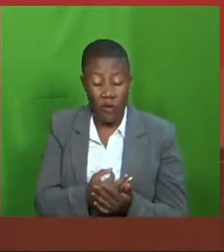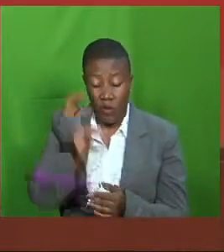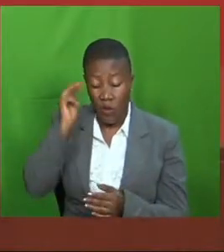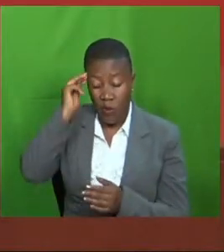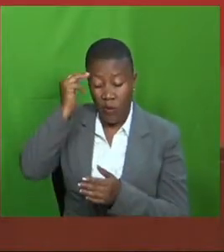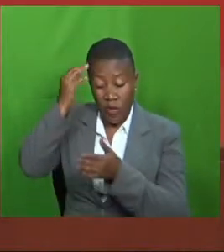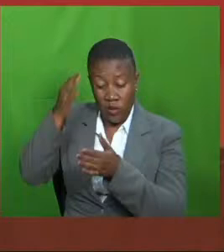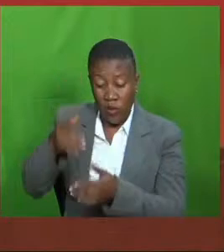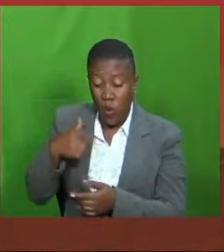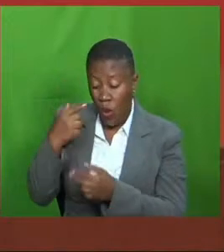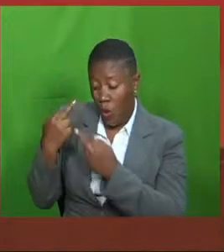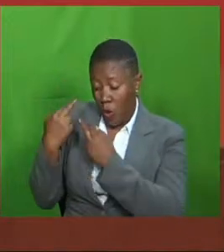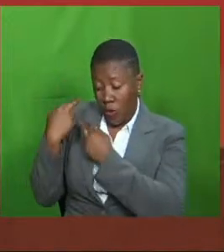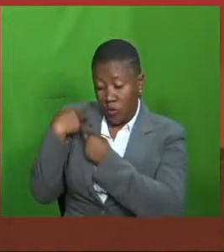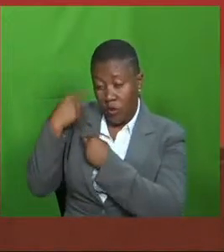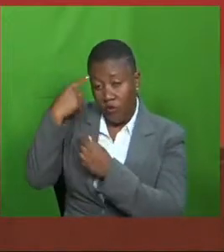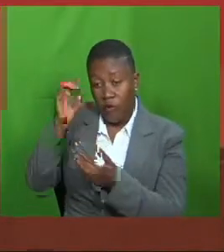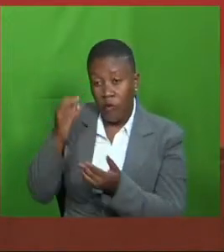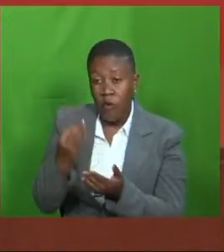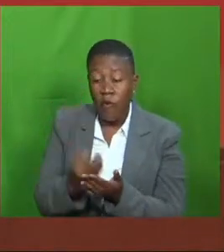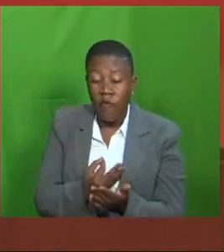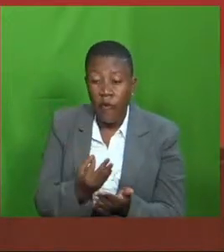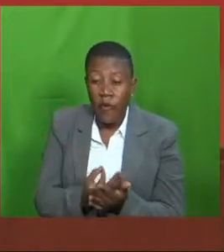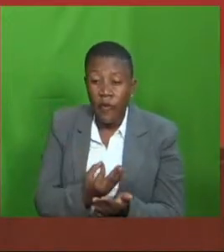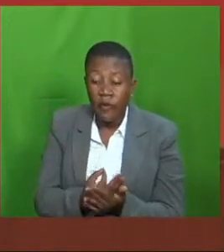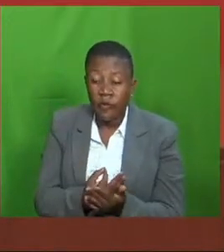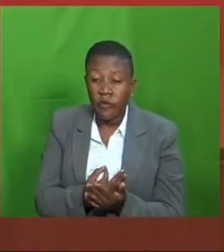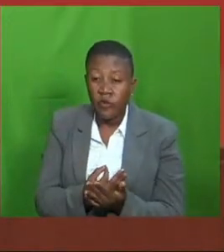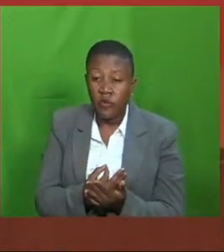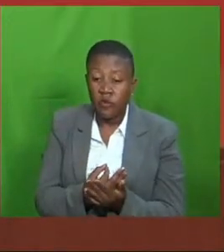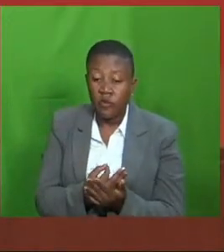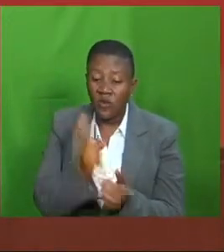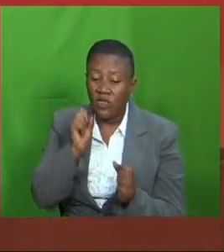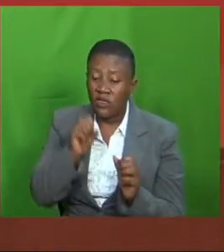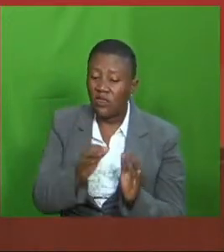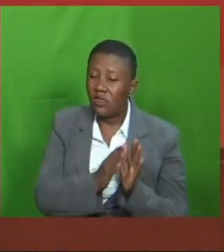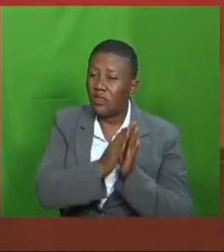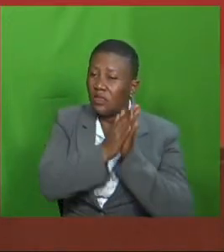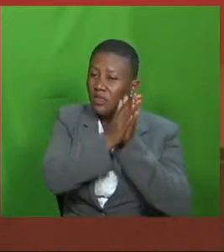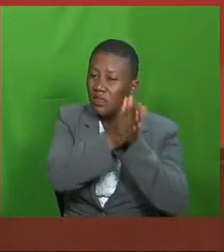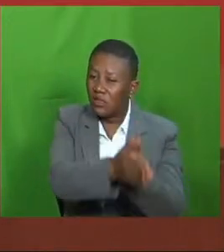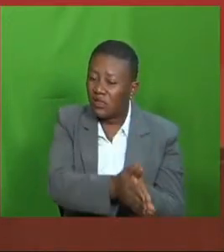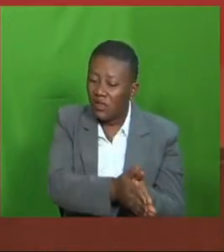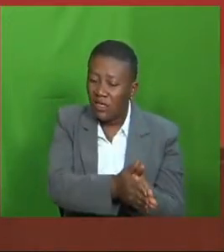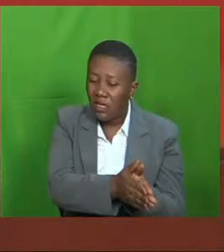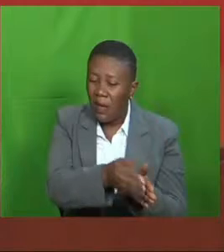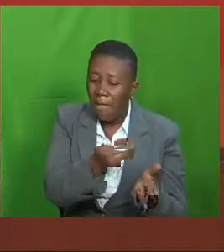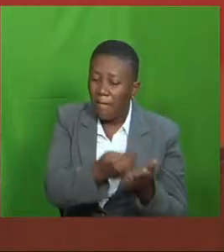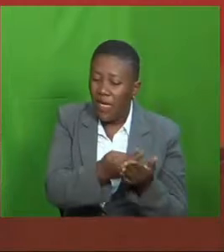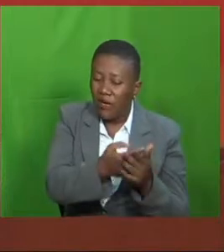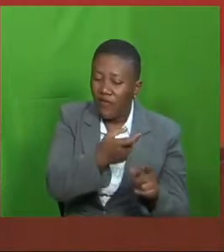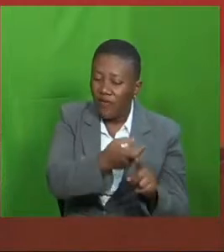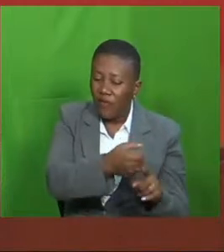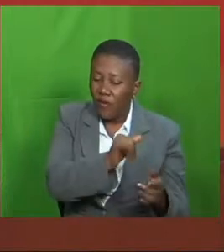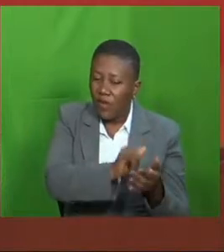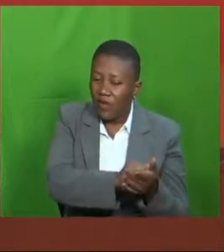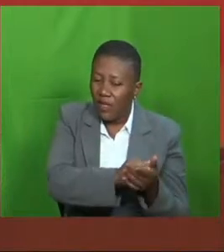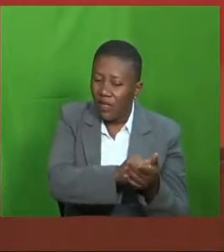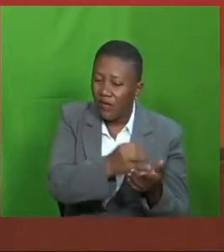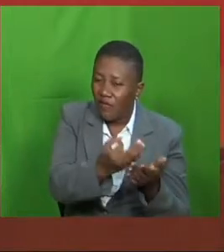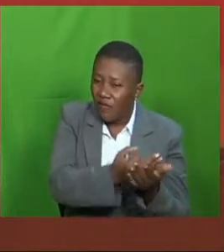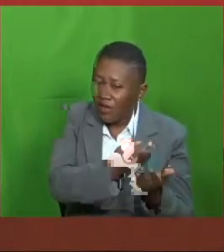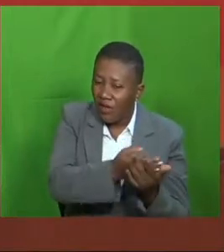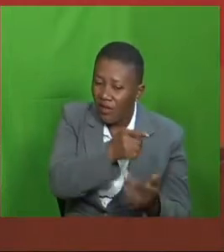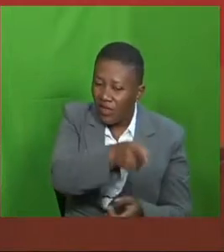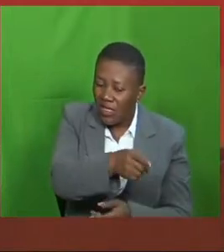for finance in making a request for an advance from the contingency fund is not required to come